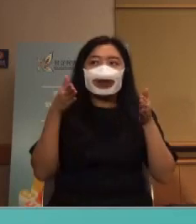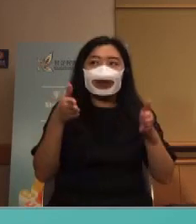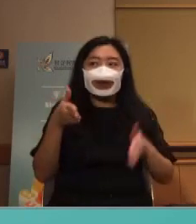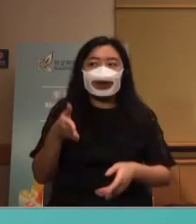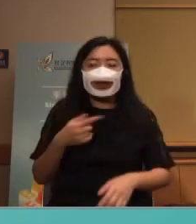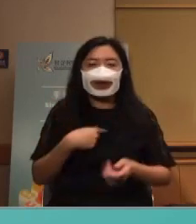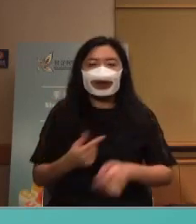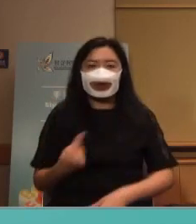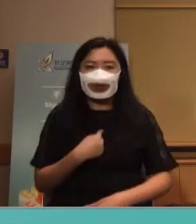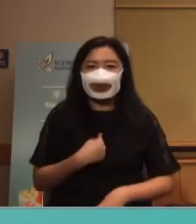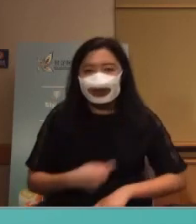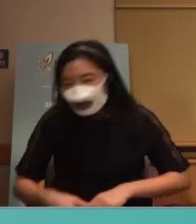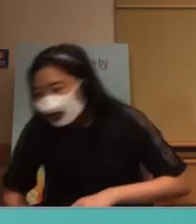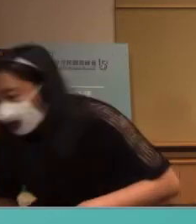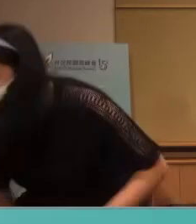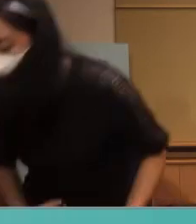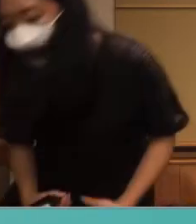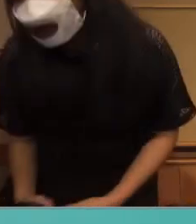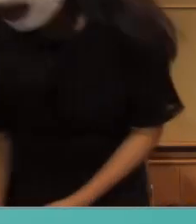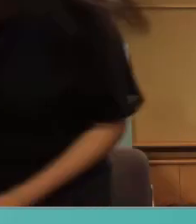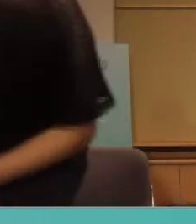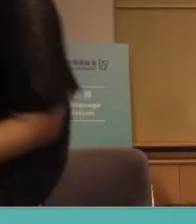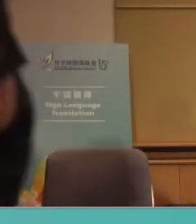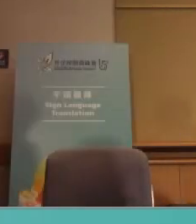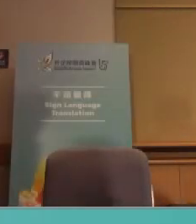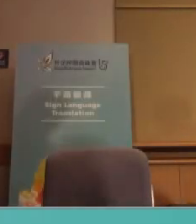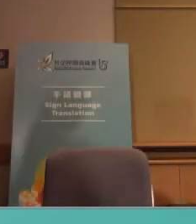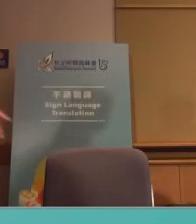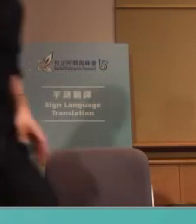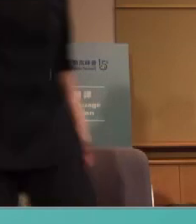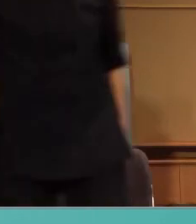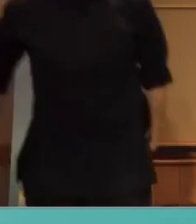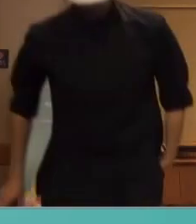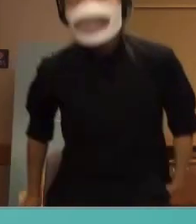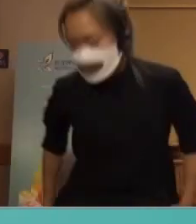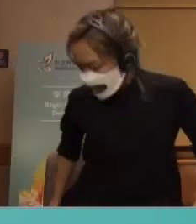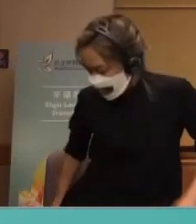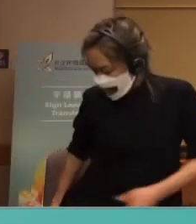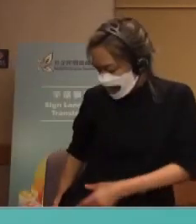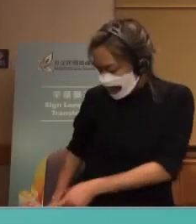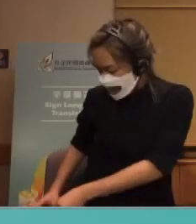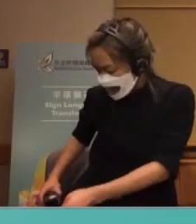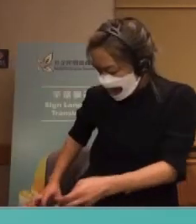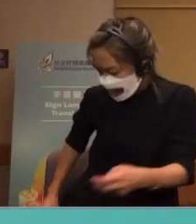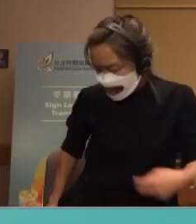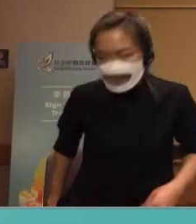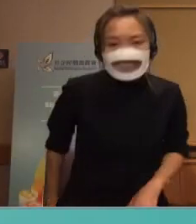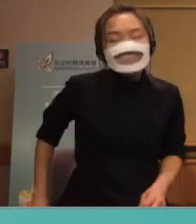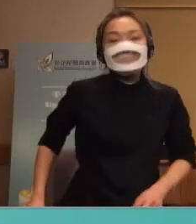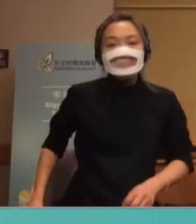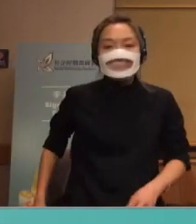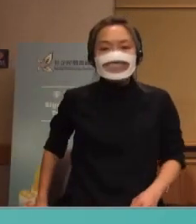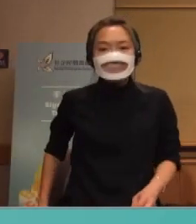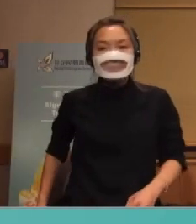for degenerative, and it's degen for a reason, right? So it might be an easier sell this way. But maybe another thing is, and